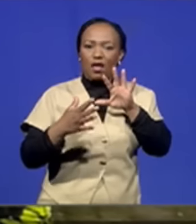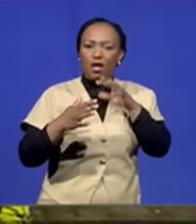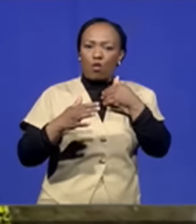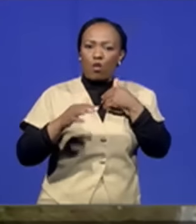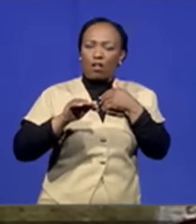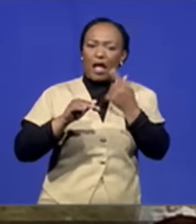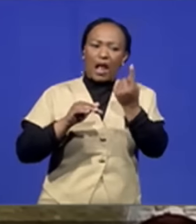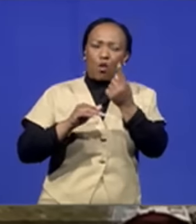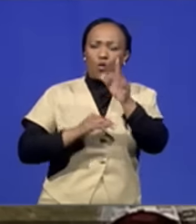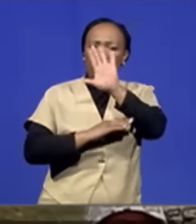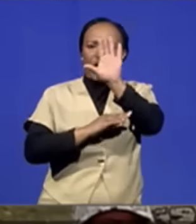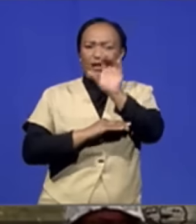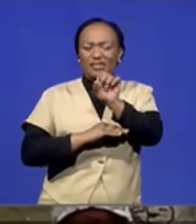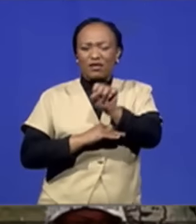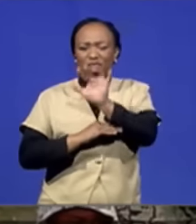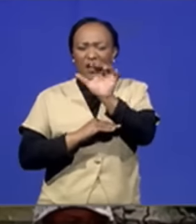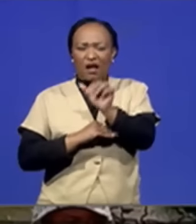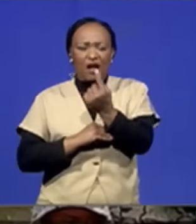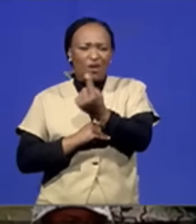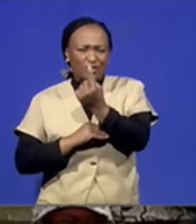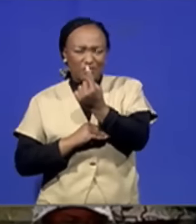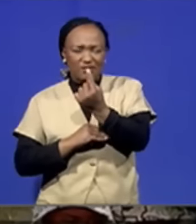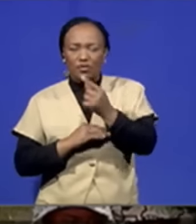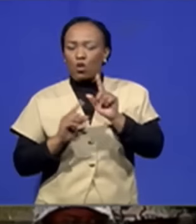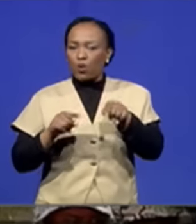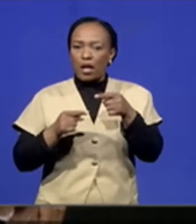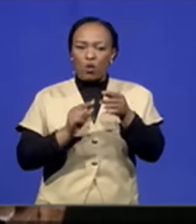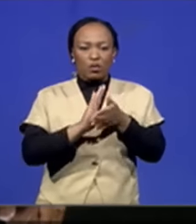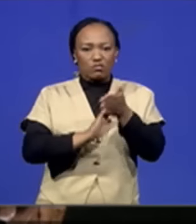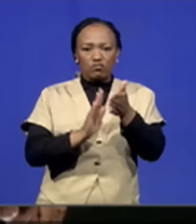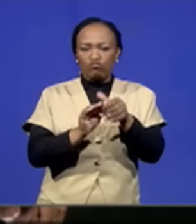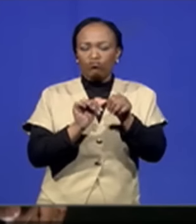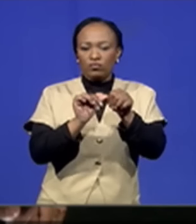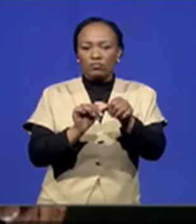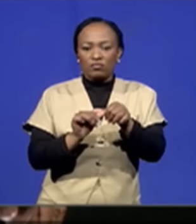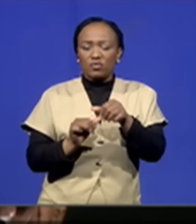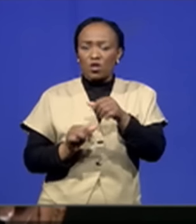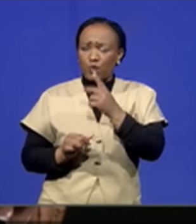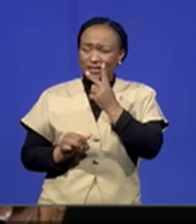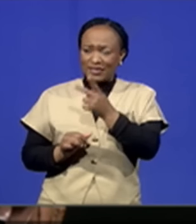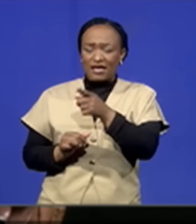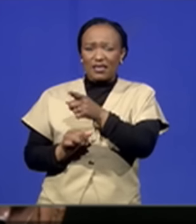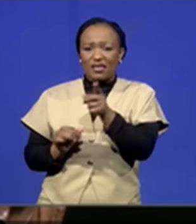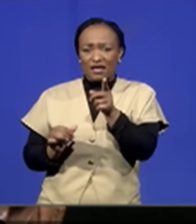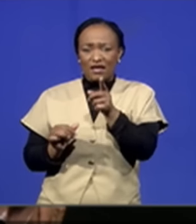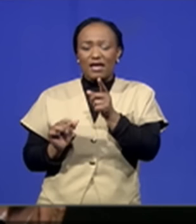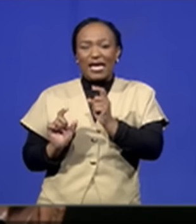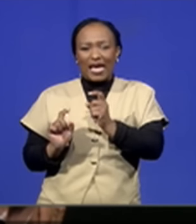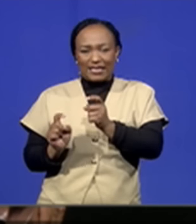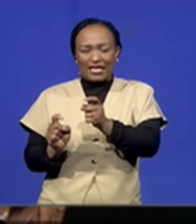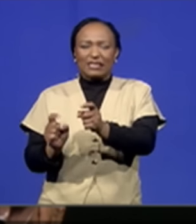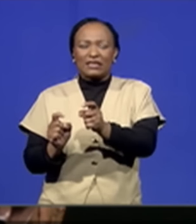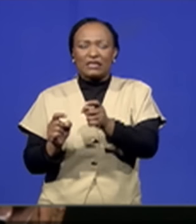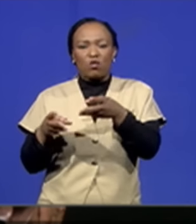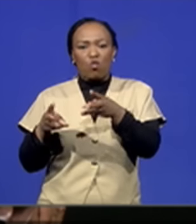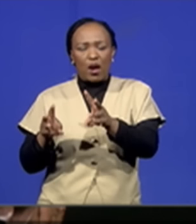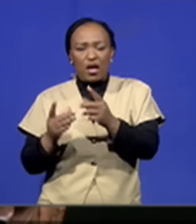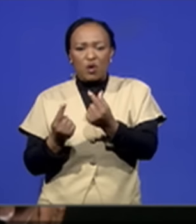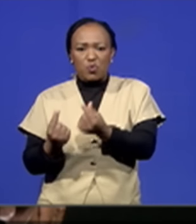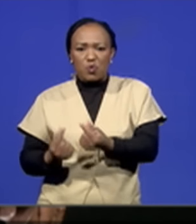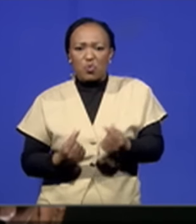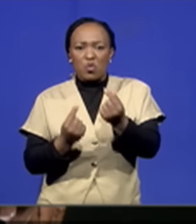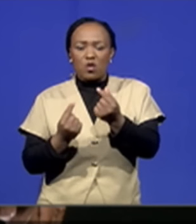stands alone, it will not succeed. We see these patterns for what they are: the urgent provocateur, the cheap